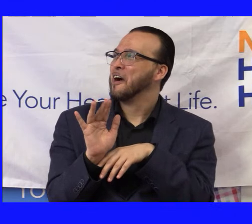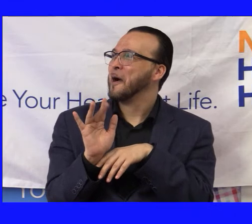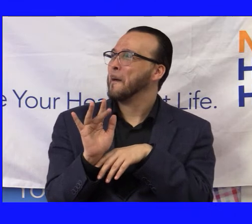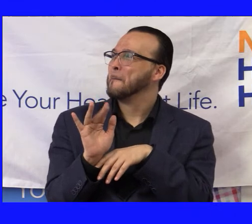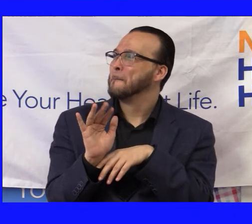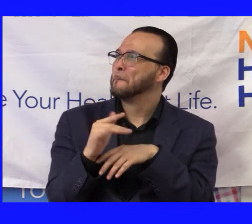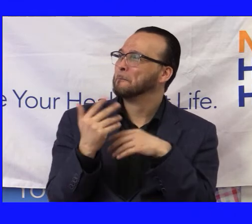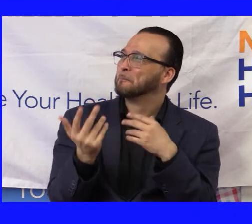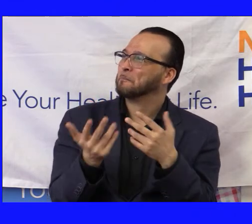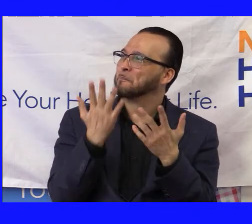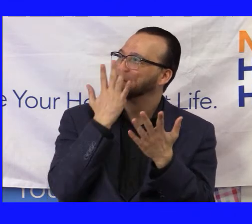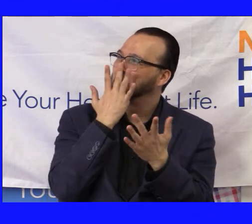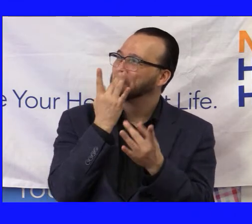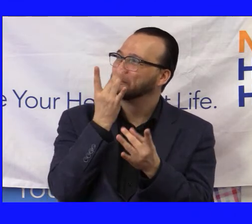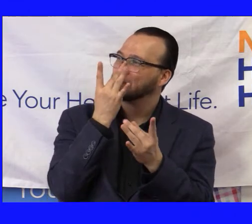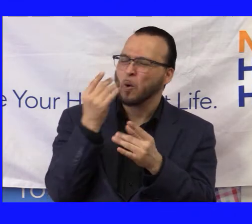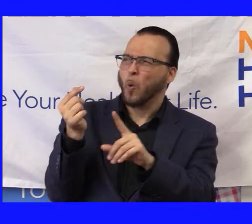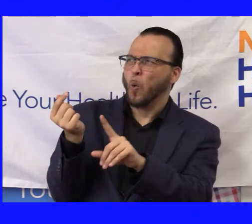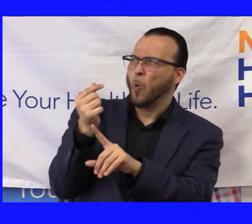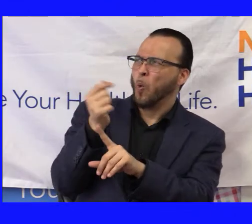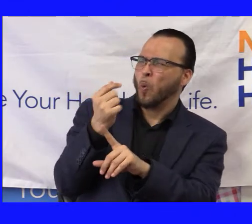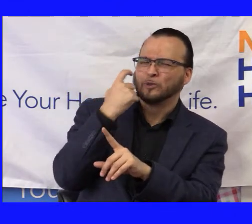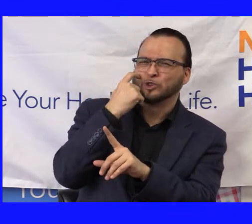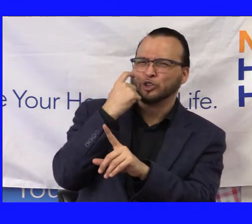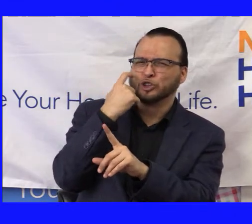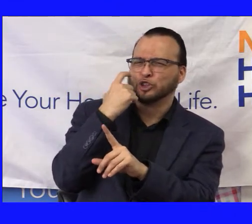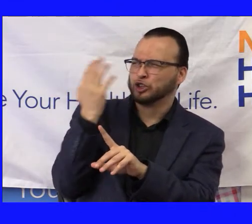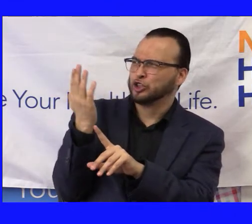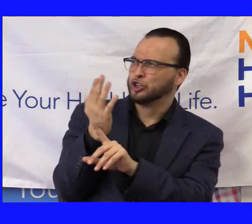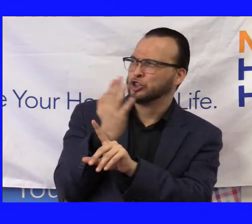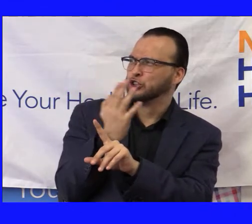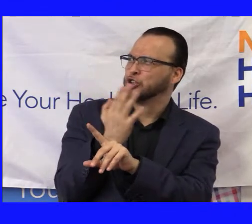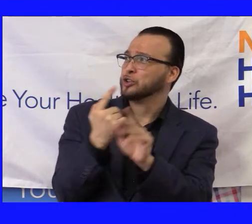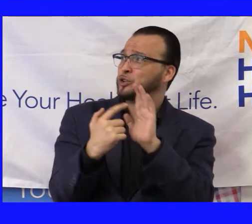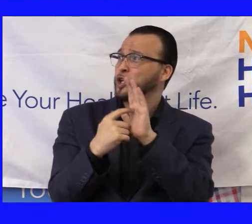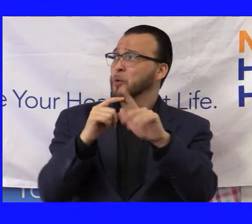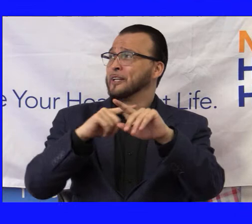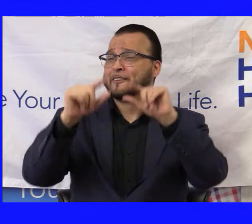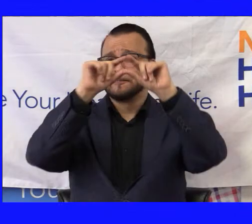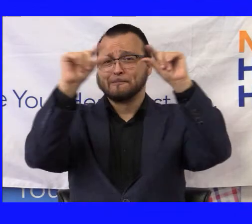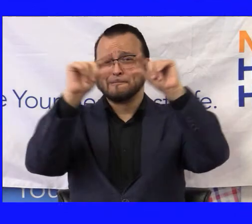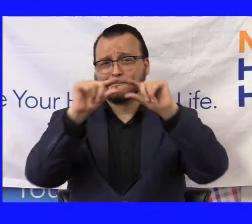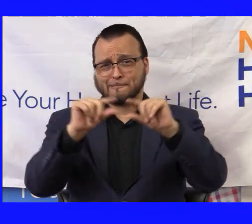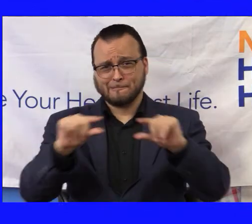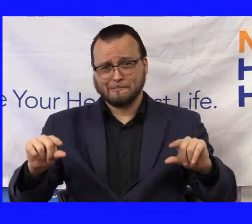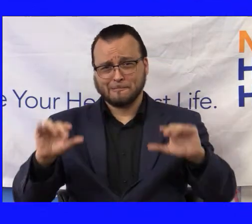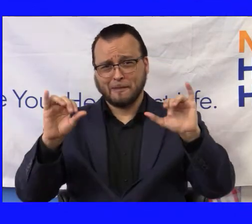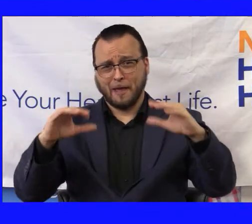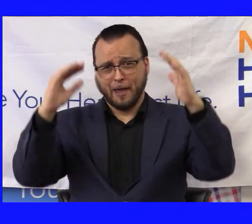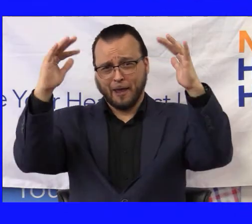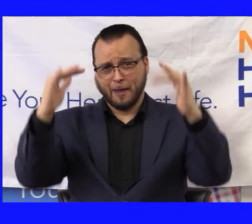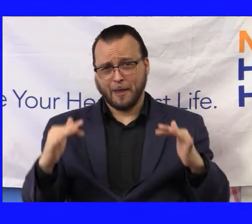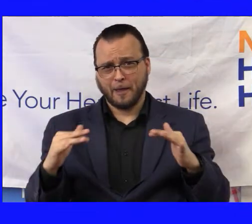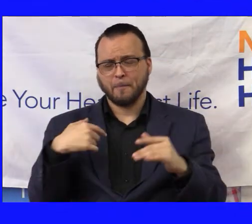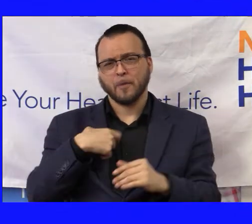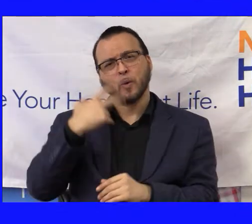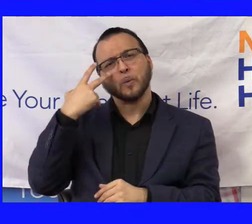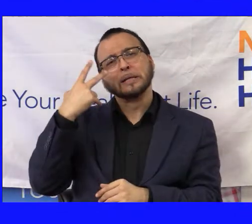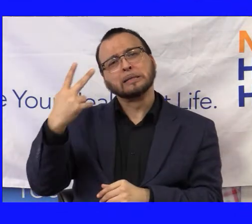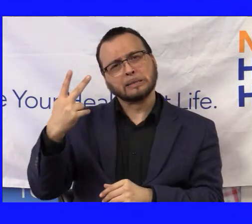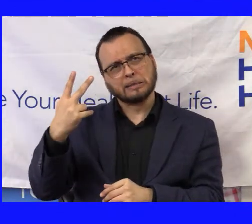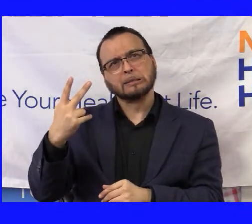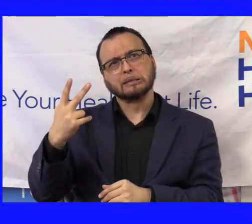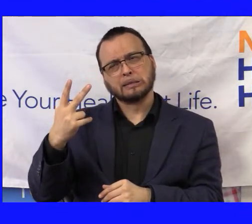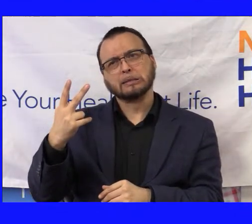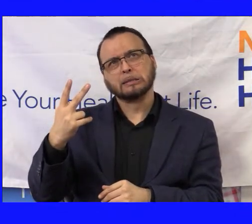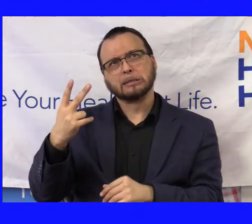an interesting phenomenon. No, go through those charts in which it shows the different level from the executive. We see the